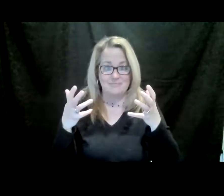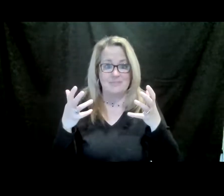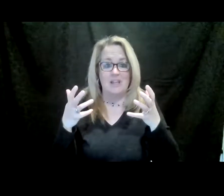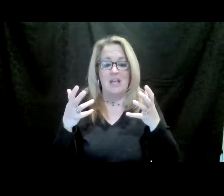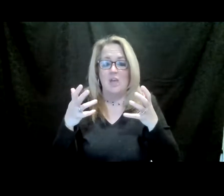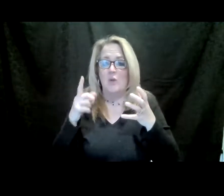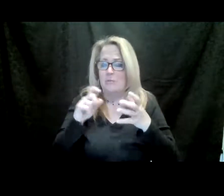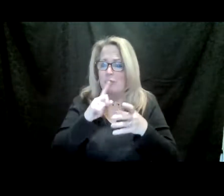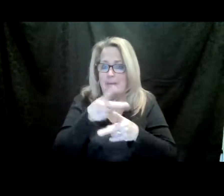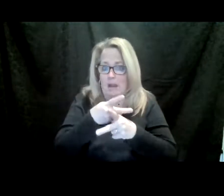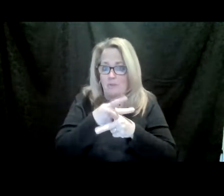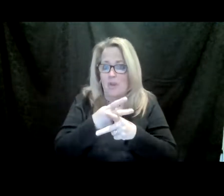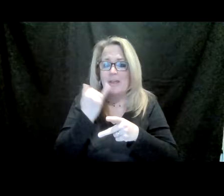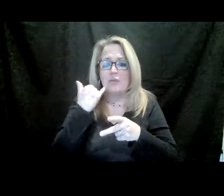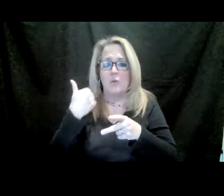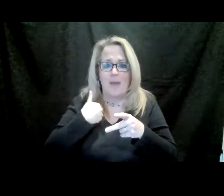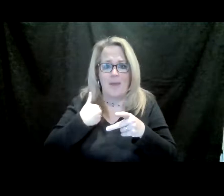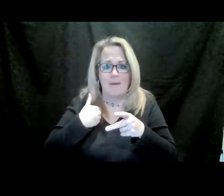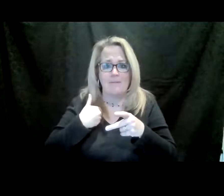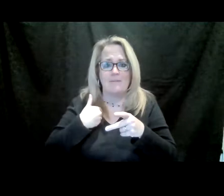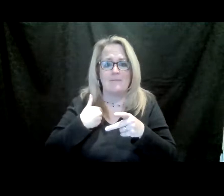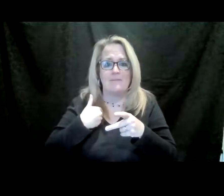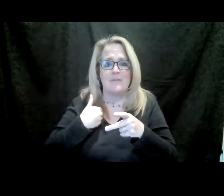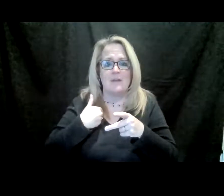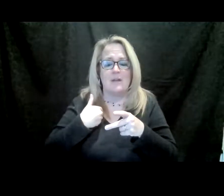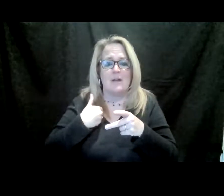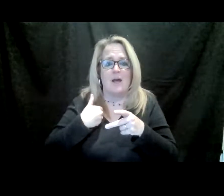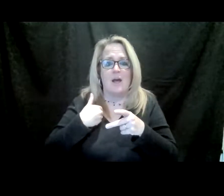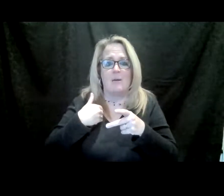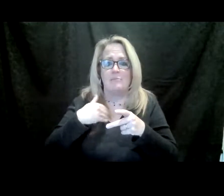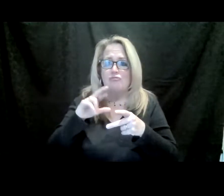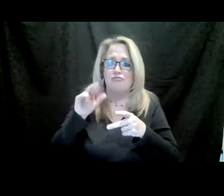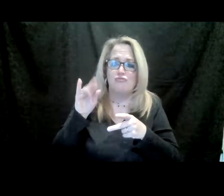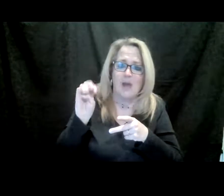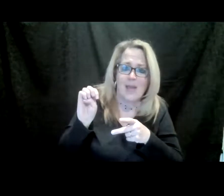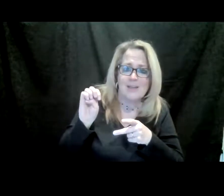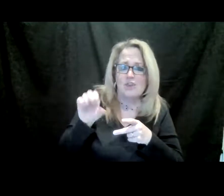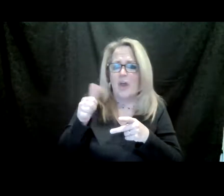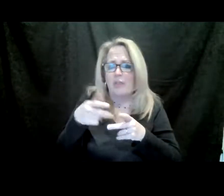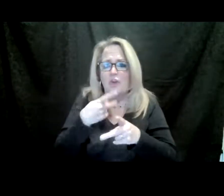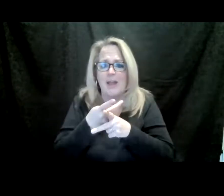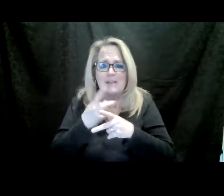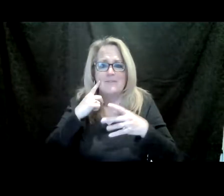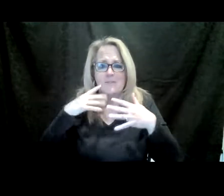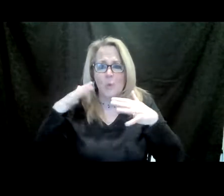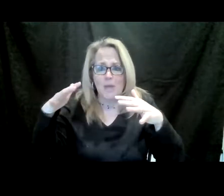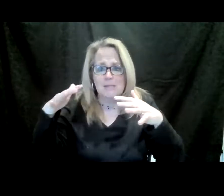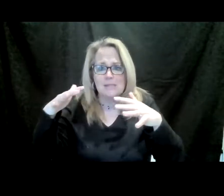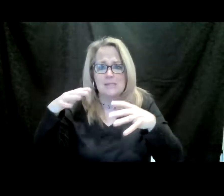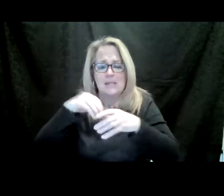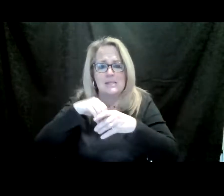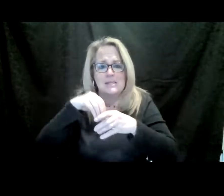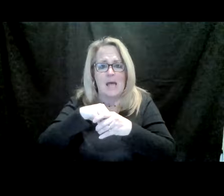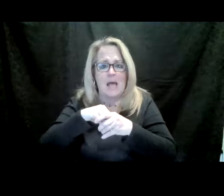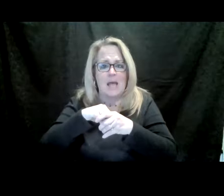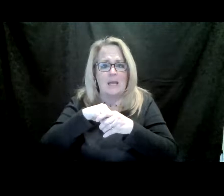if you're putting things like bells or, let's say, rice or other kinds of sound making things inside, that none